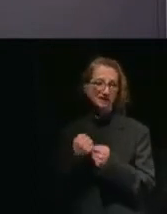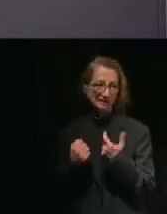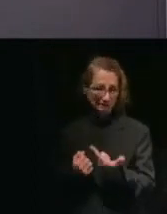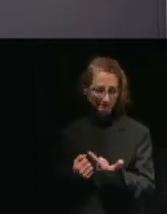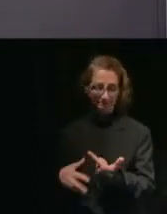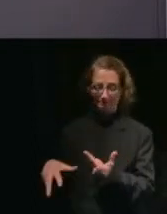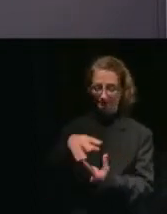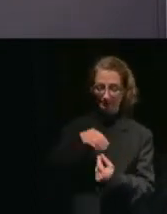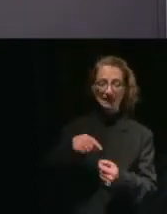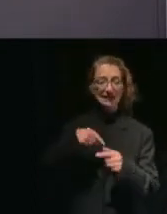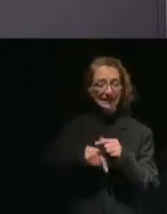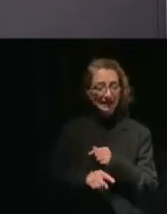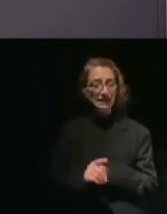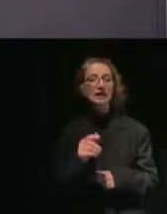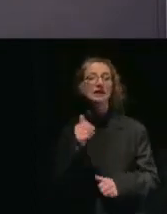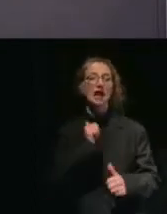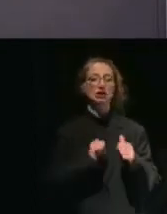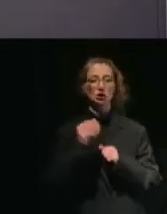were surveyed.